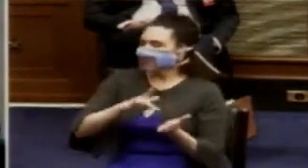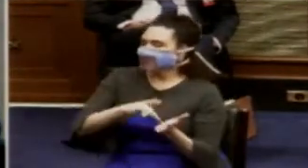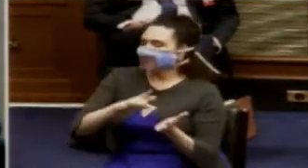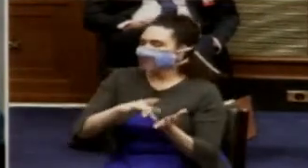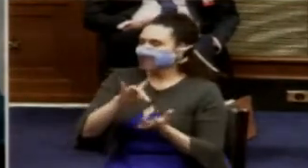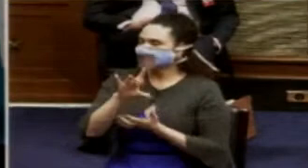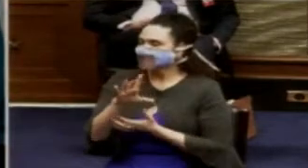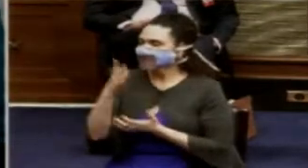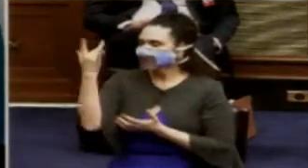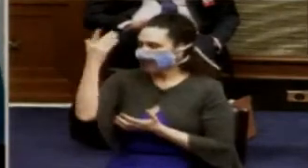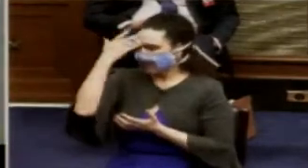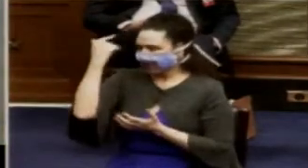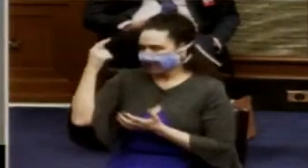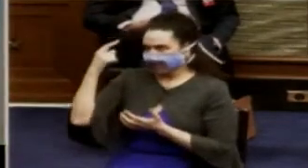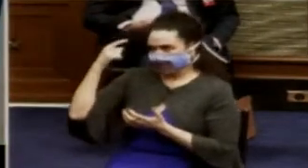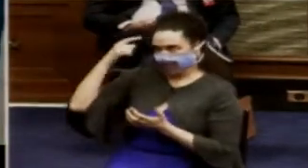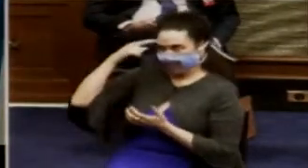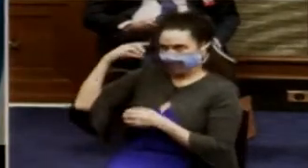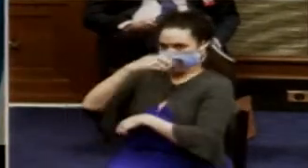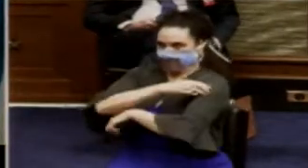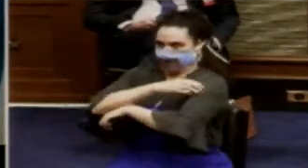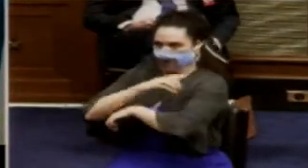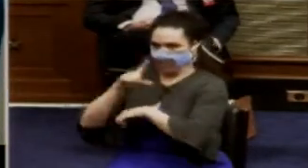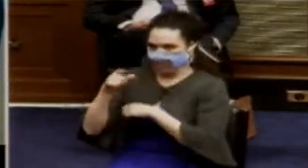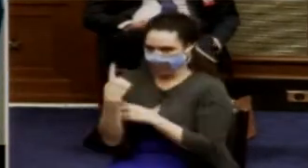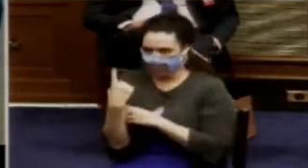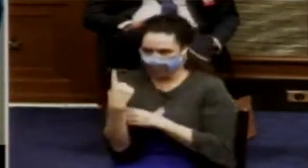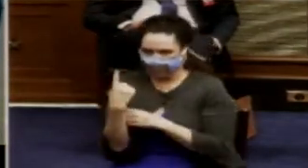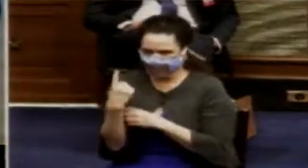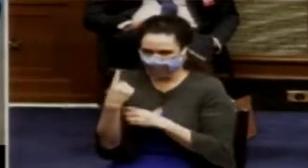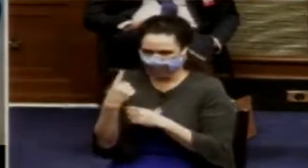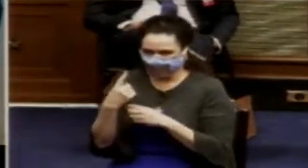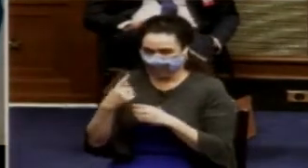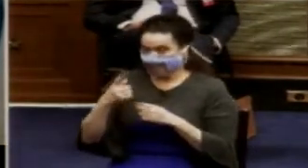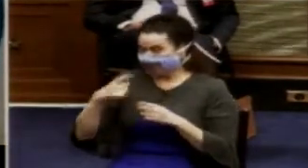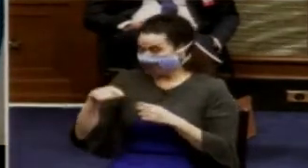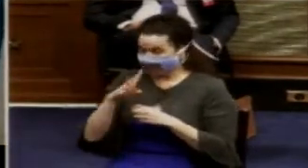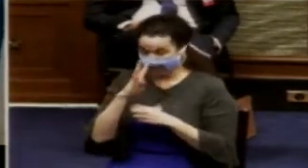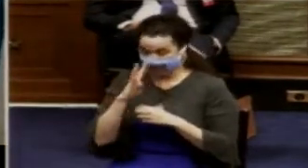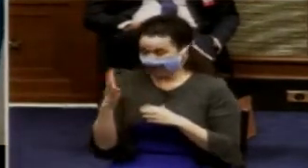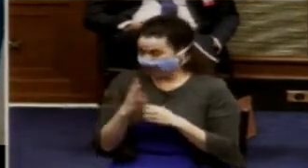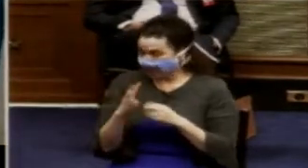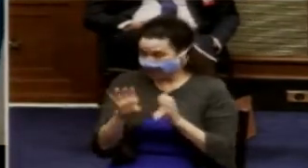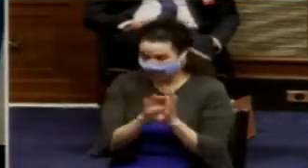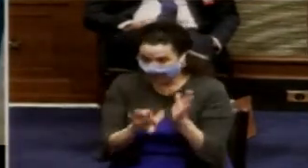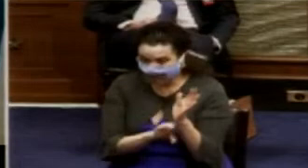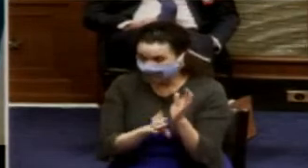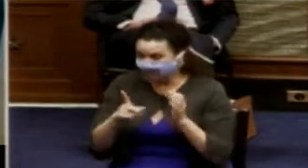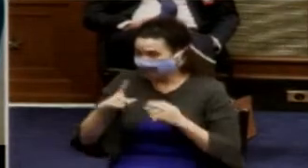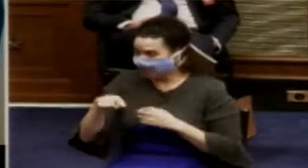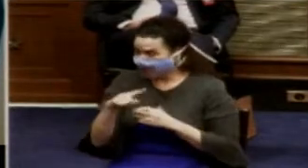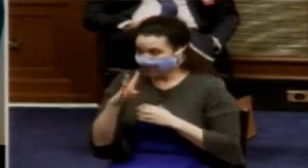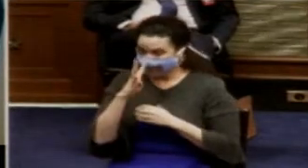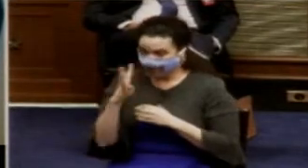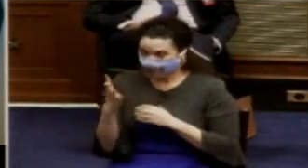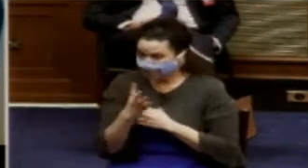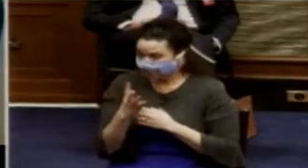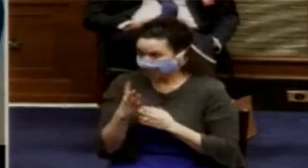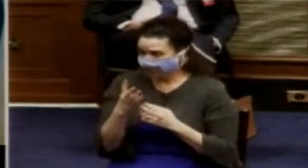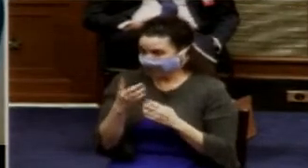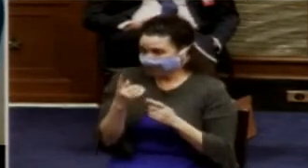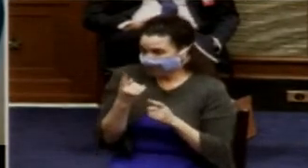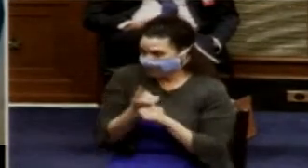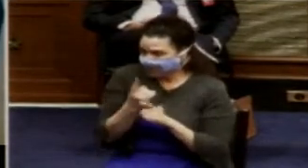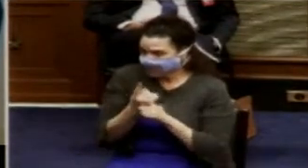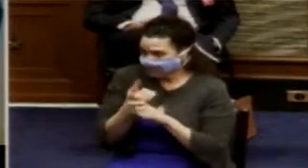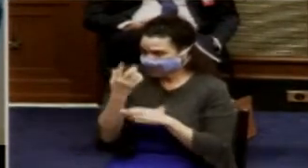power, all without regard to the constitutional and practical issues that making the district a